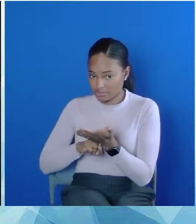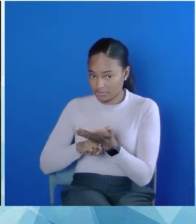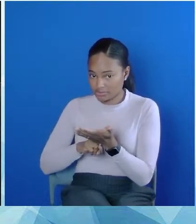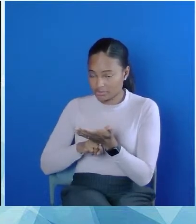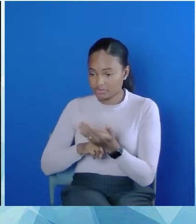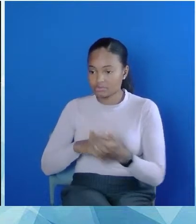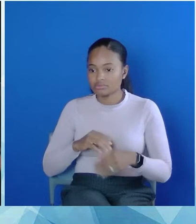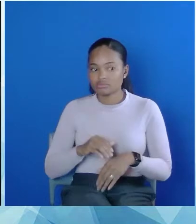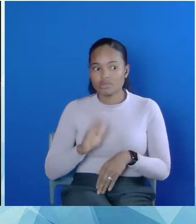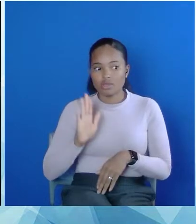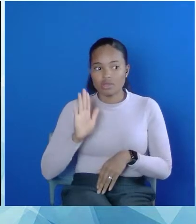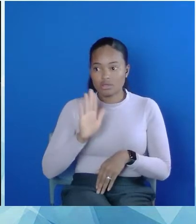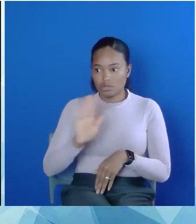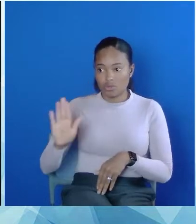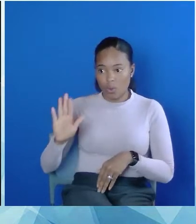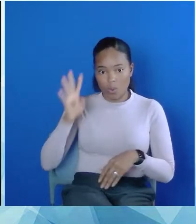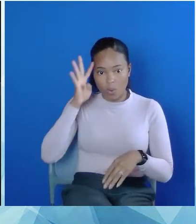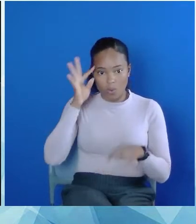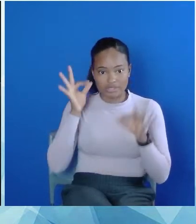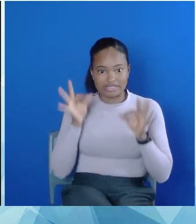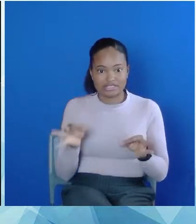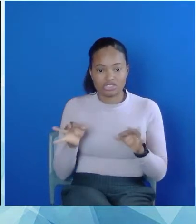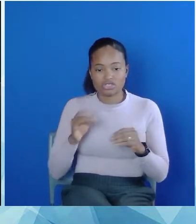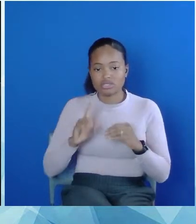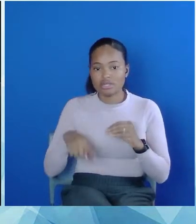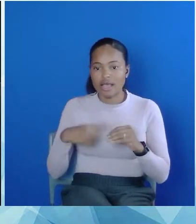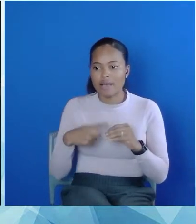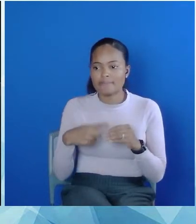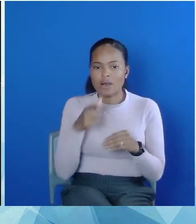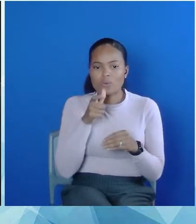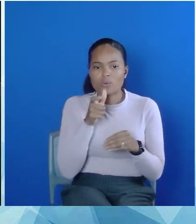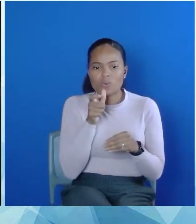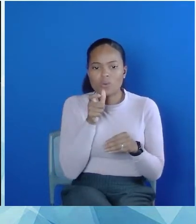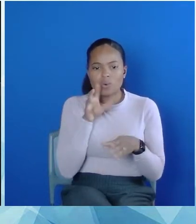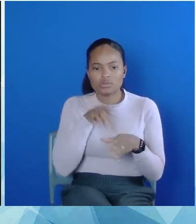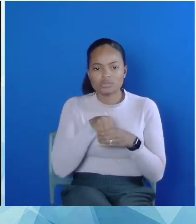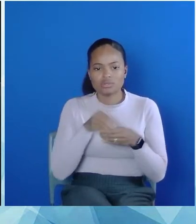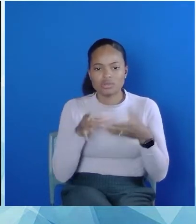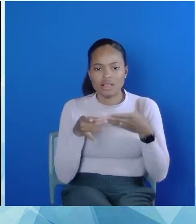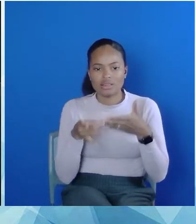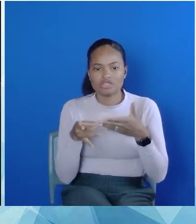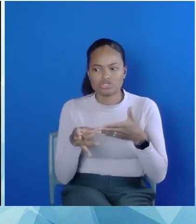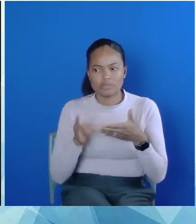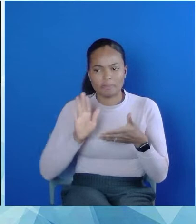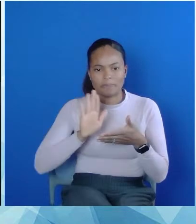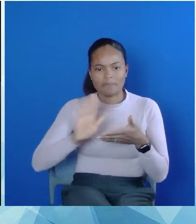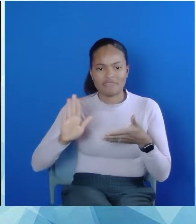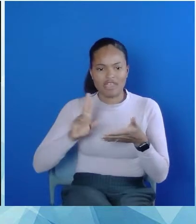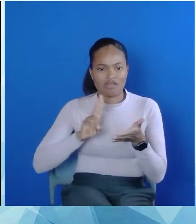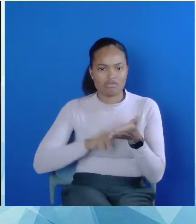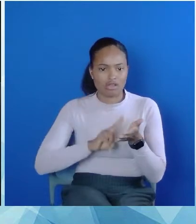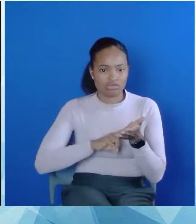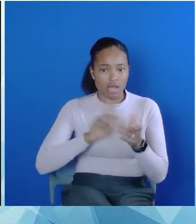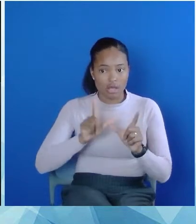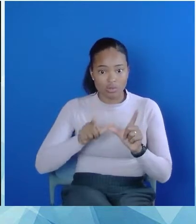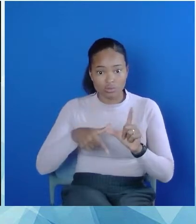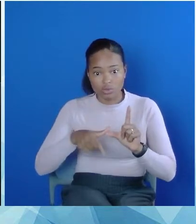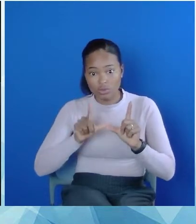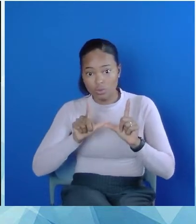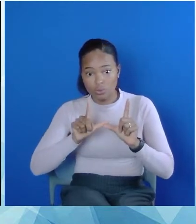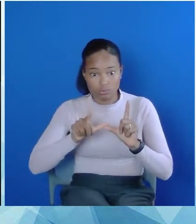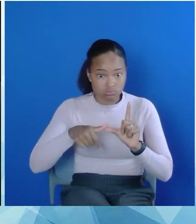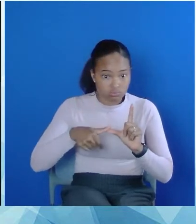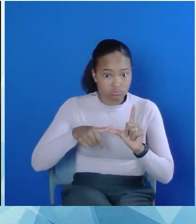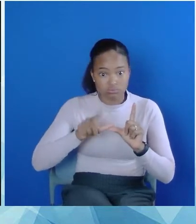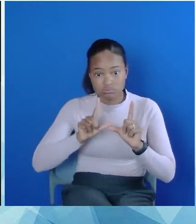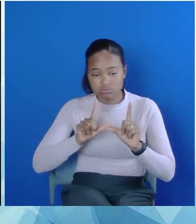So your decision about the leadership's contracts will impact the